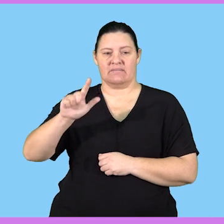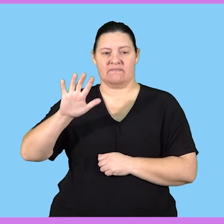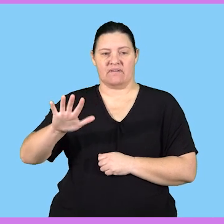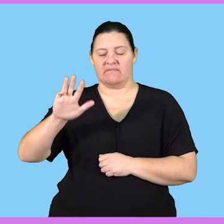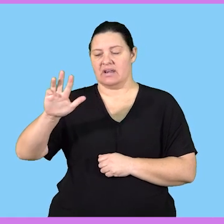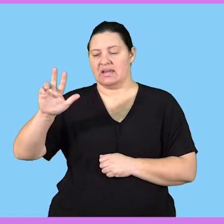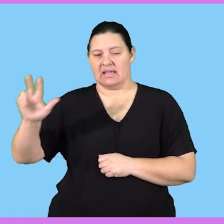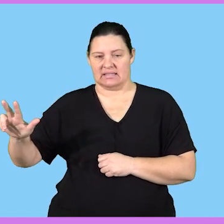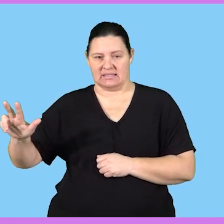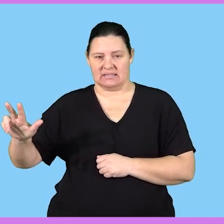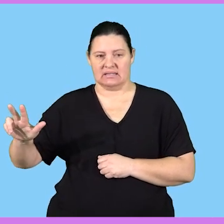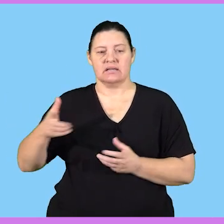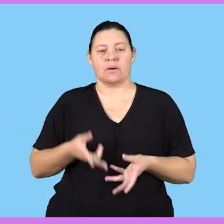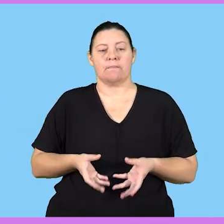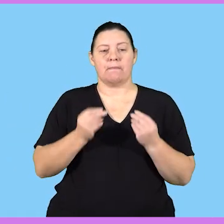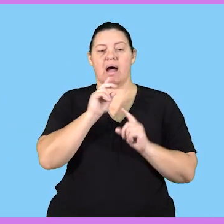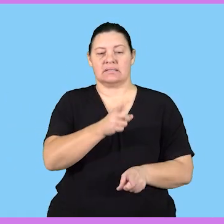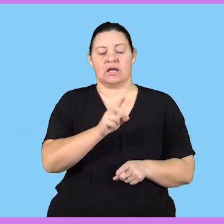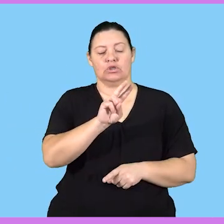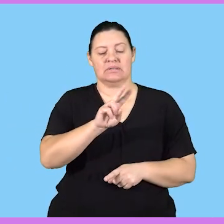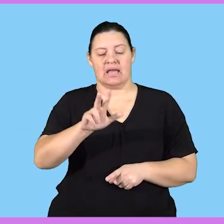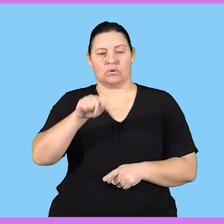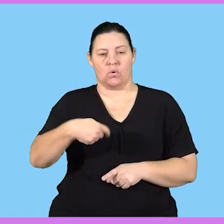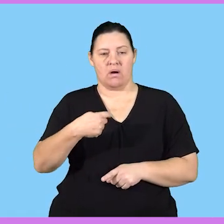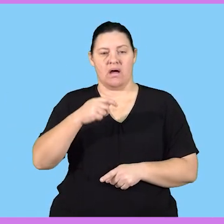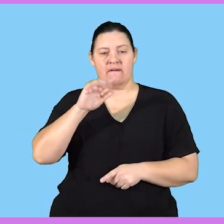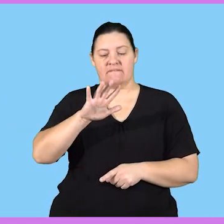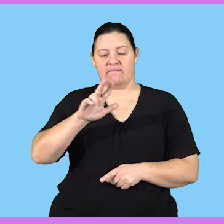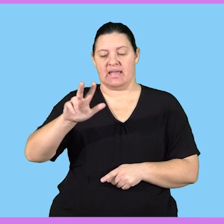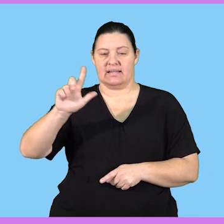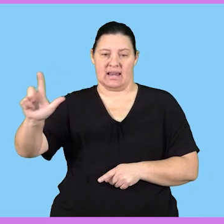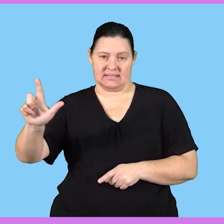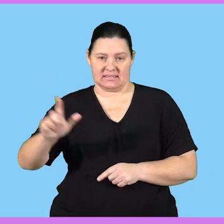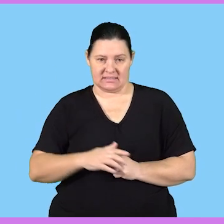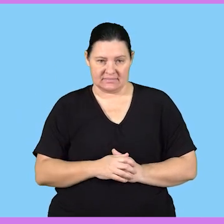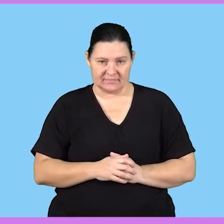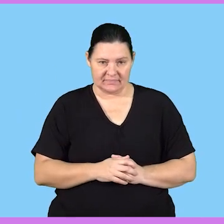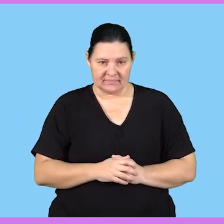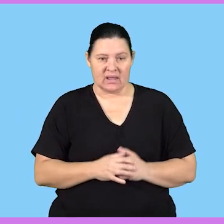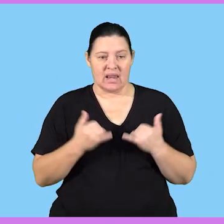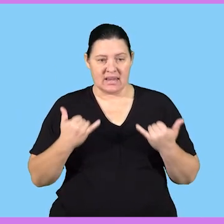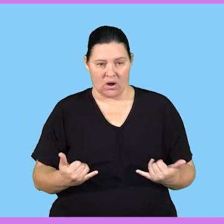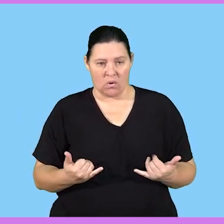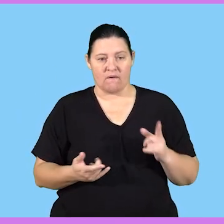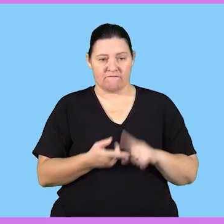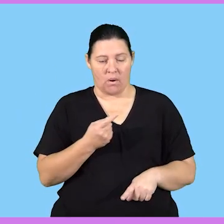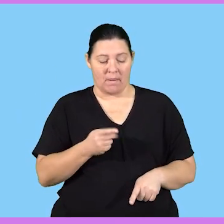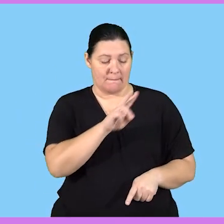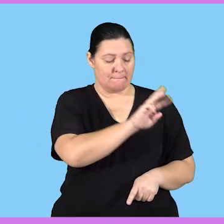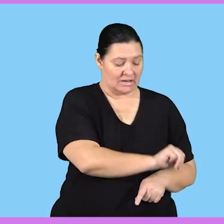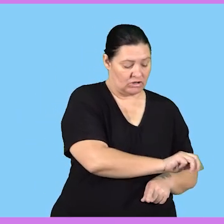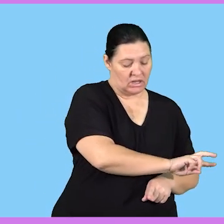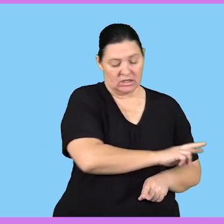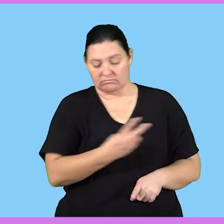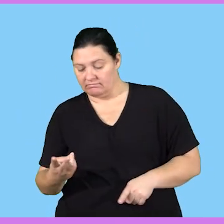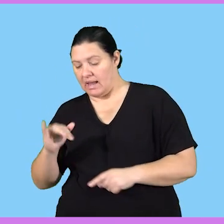by the 1.7598. That gives us an answer of 28.5 liters. Then, if we work